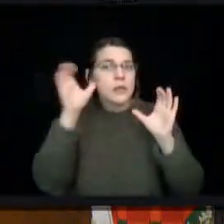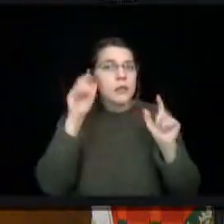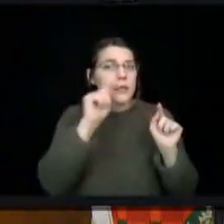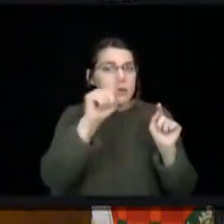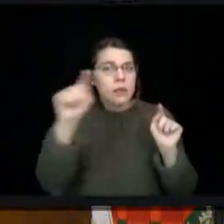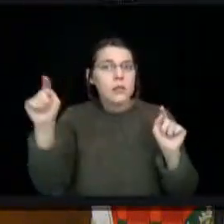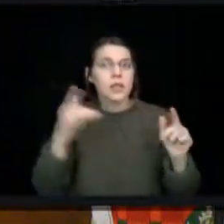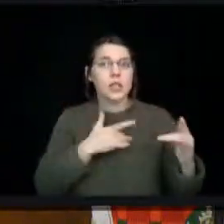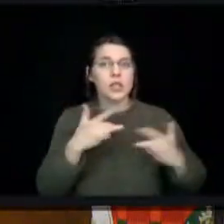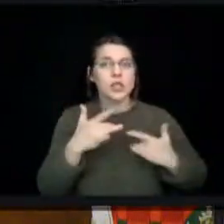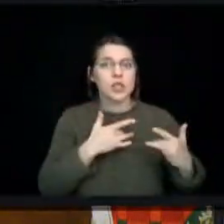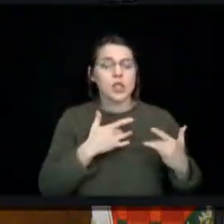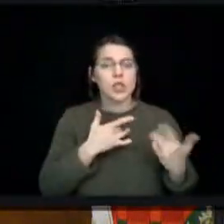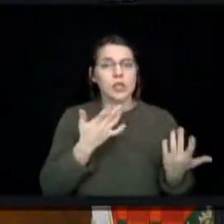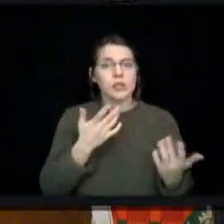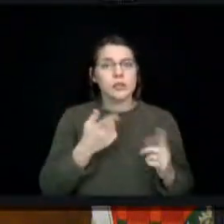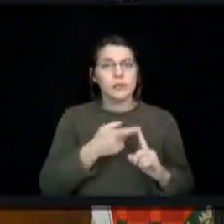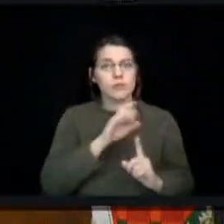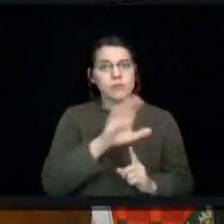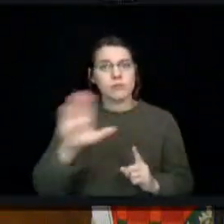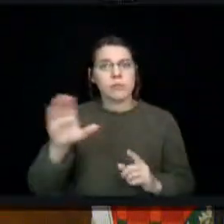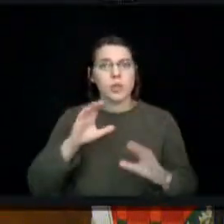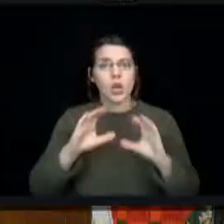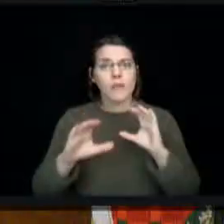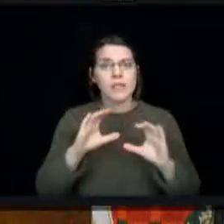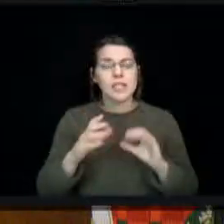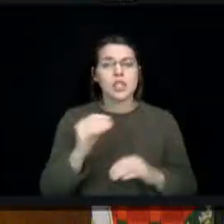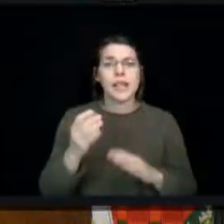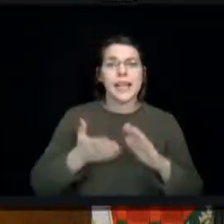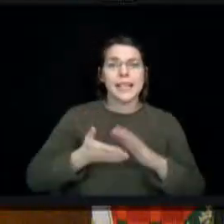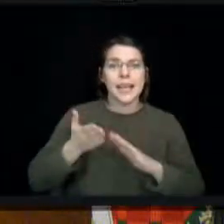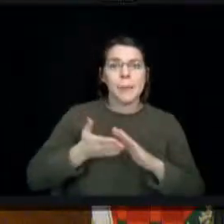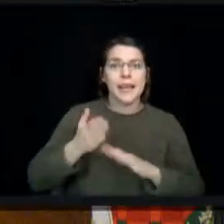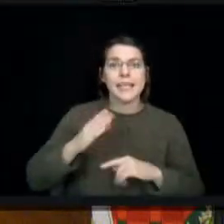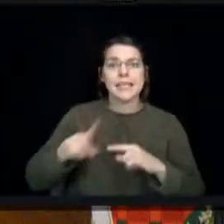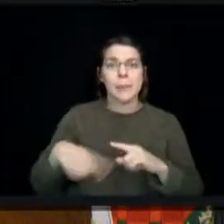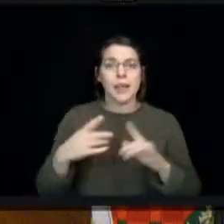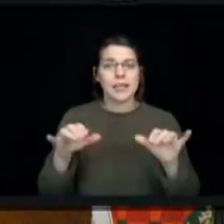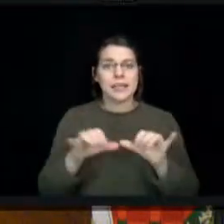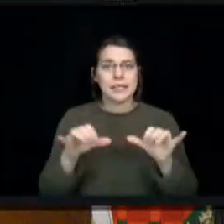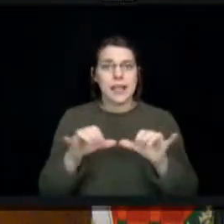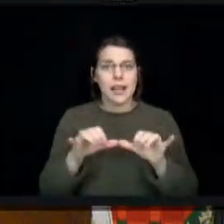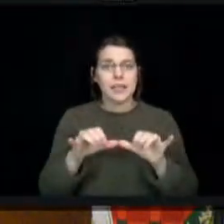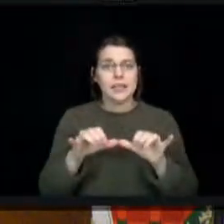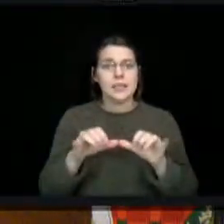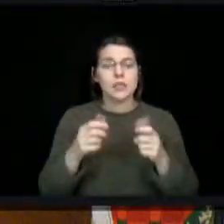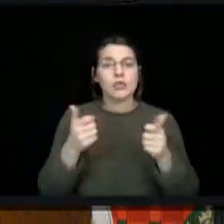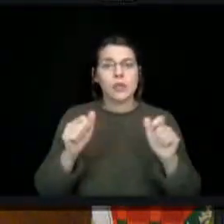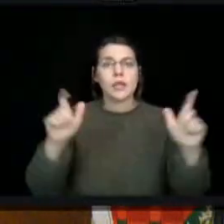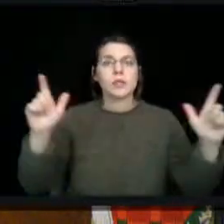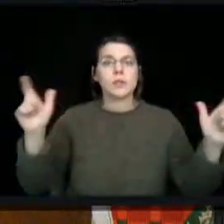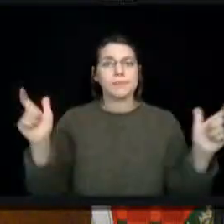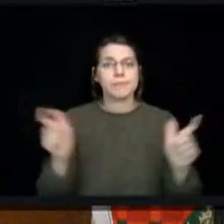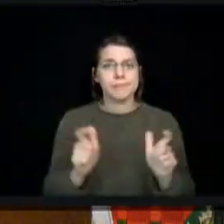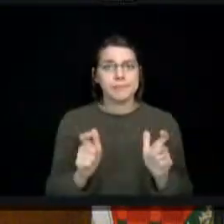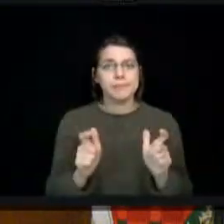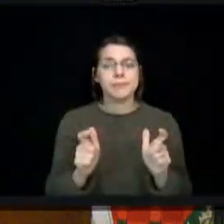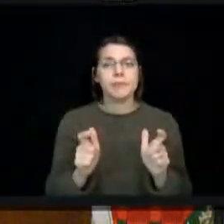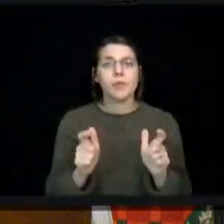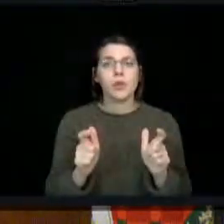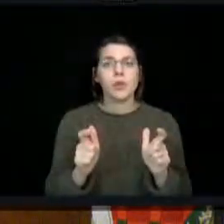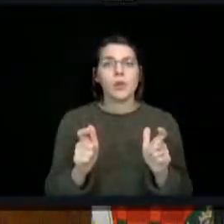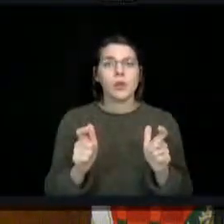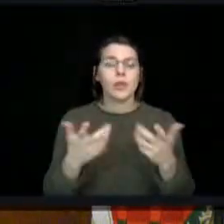conversations and the respective campaigns about the size to return in overall sort of aggregate